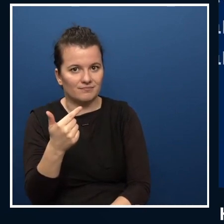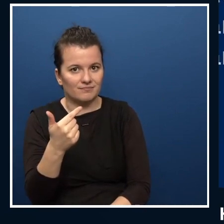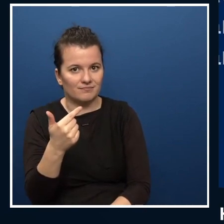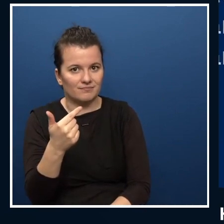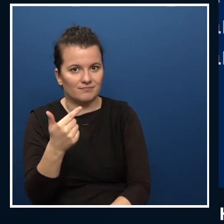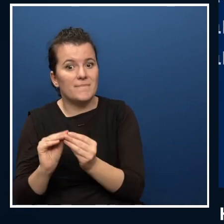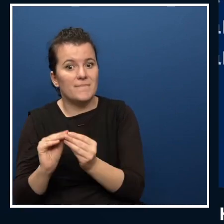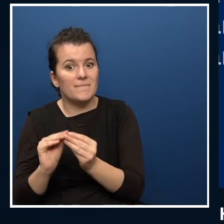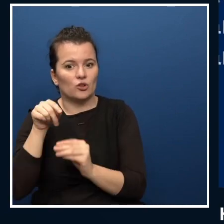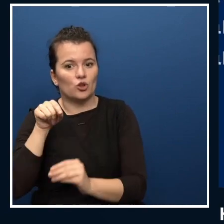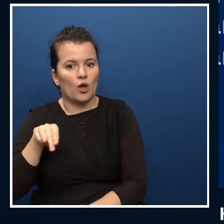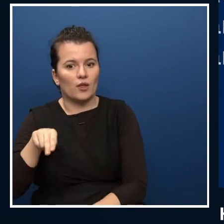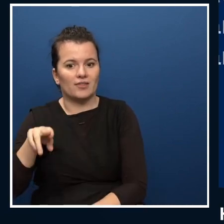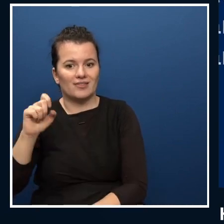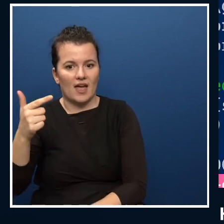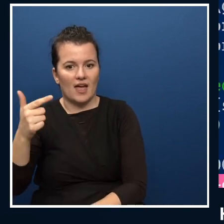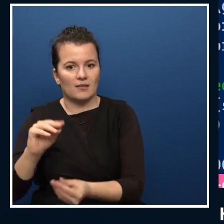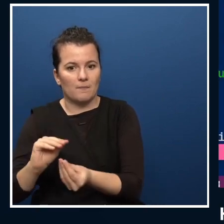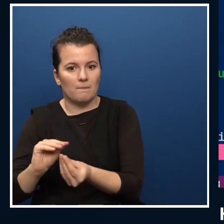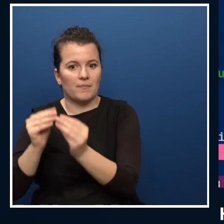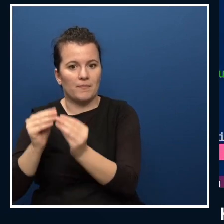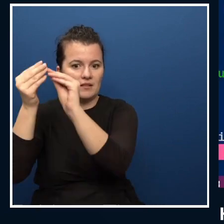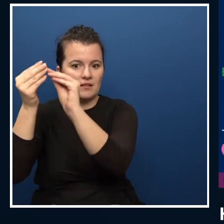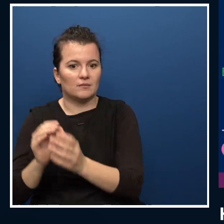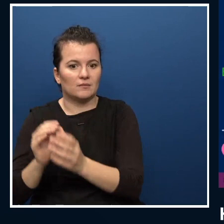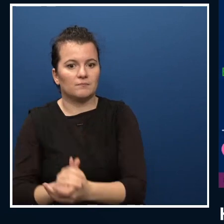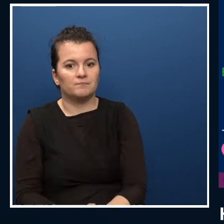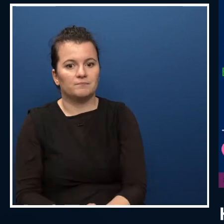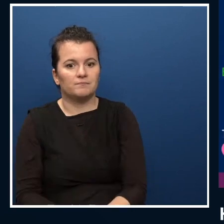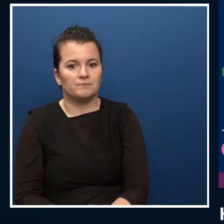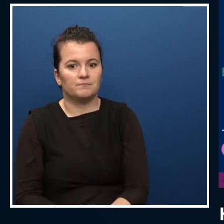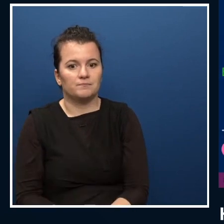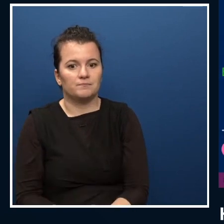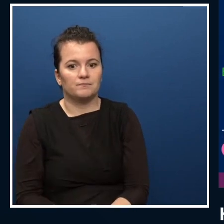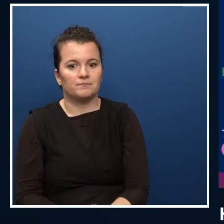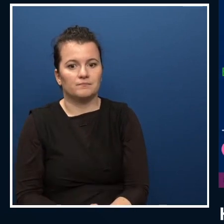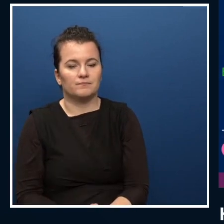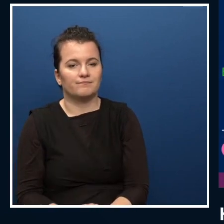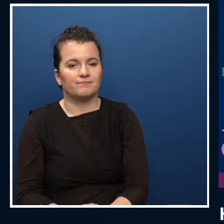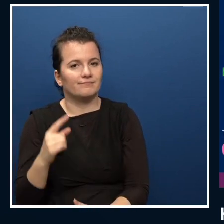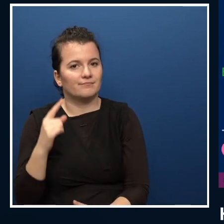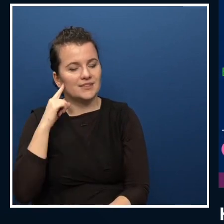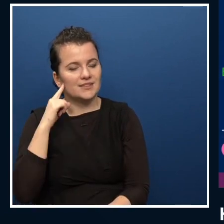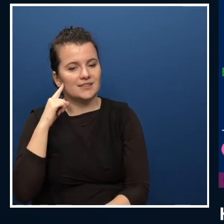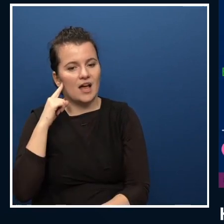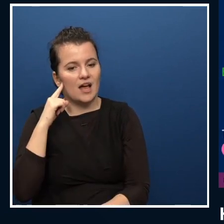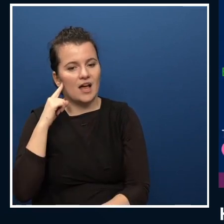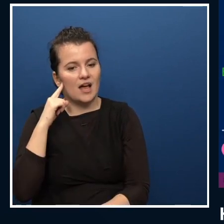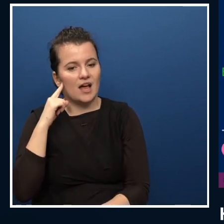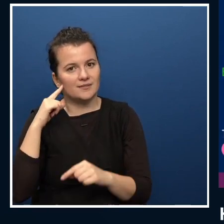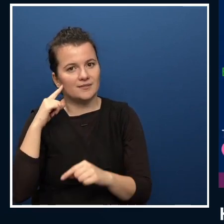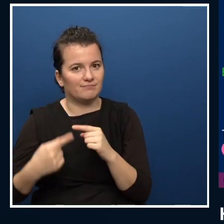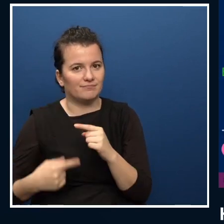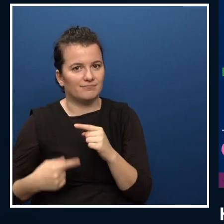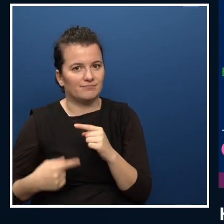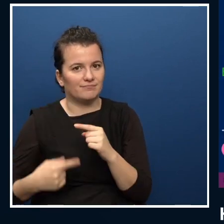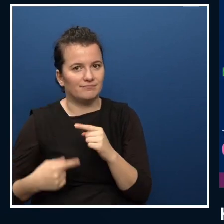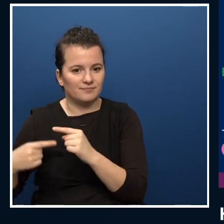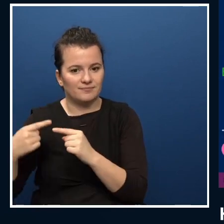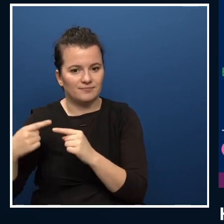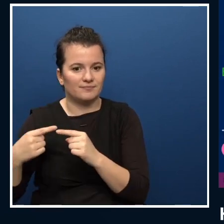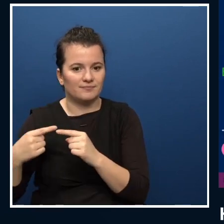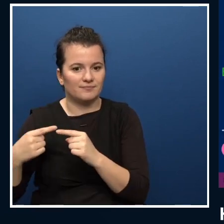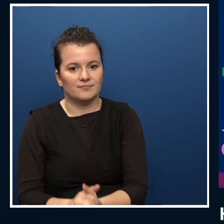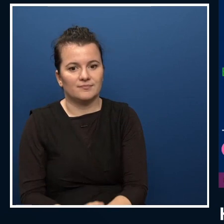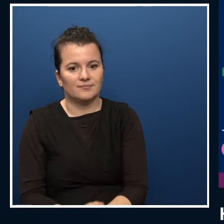.NET 5, which of course we know is cross-platform, and that allows me to run it on Linux. So this